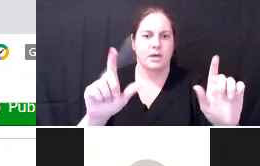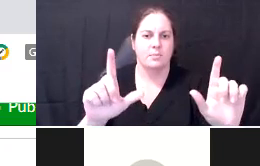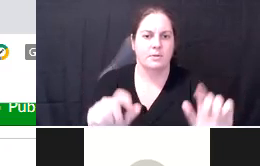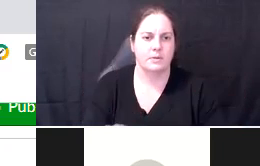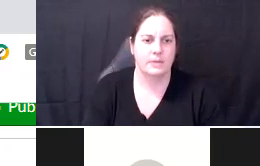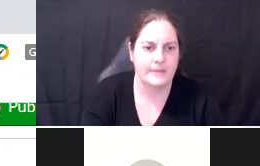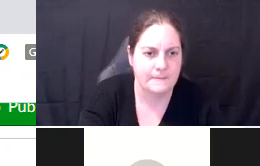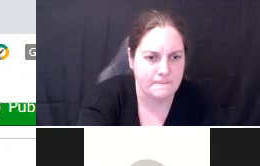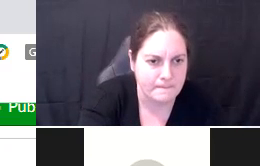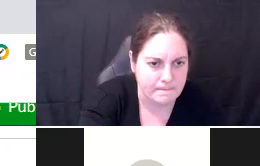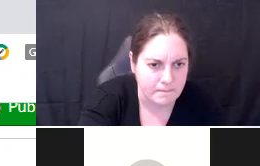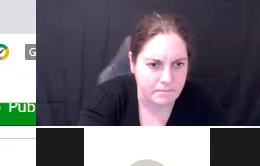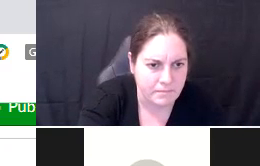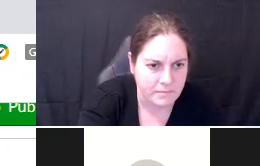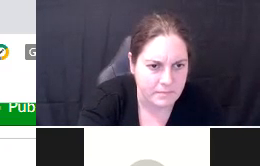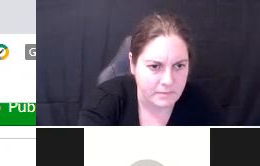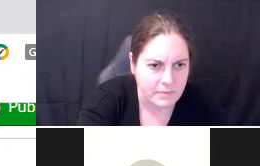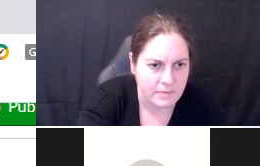to come up.